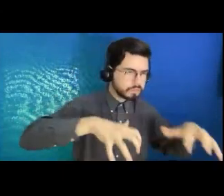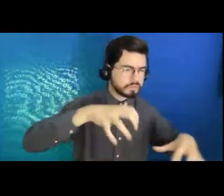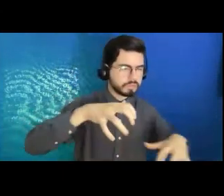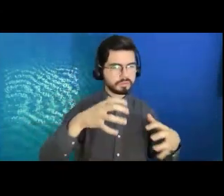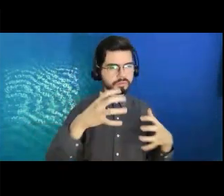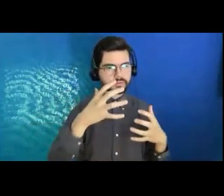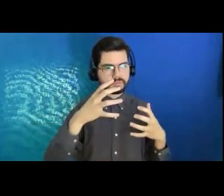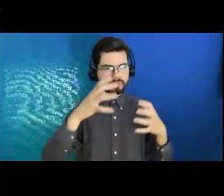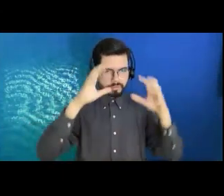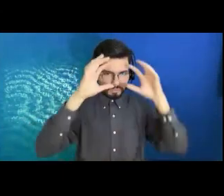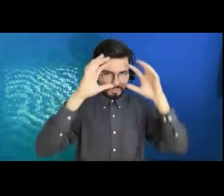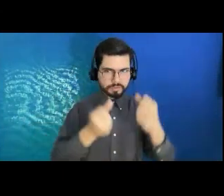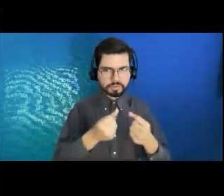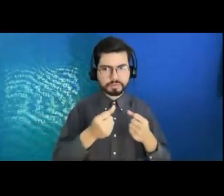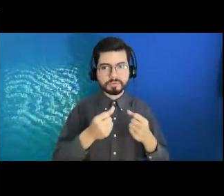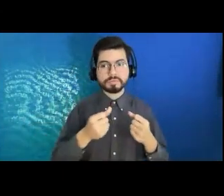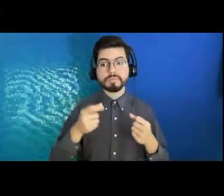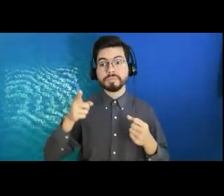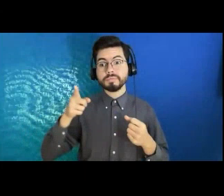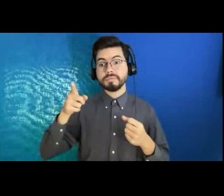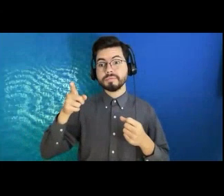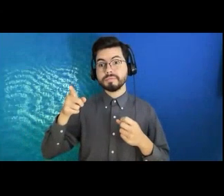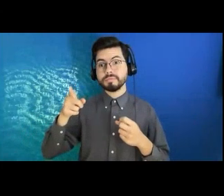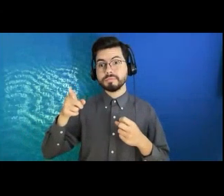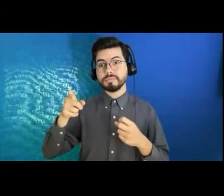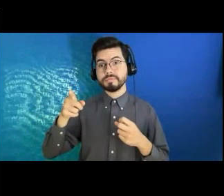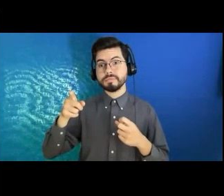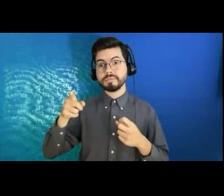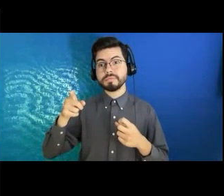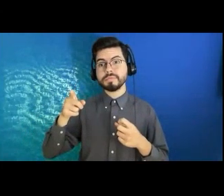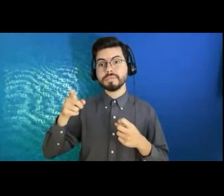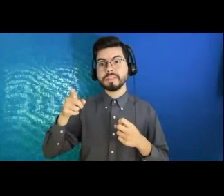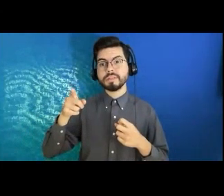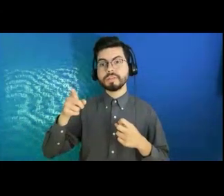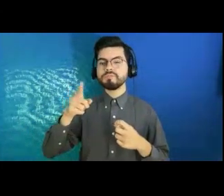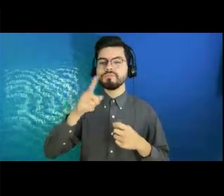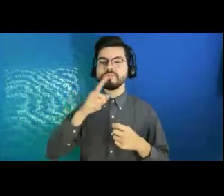would say it's like a fly farting in a hurricane.